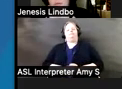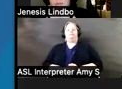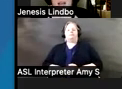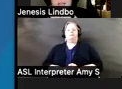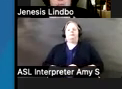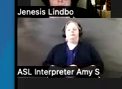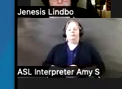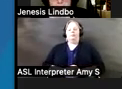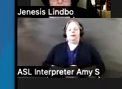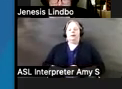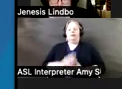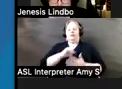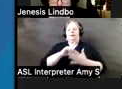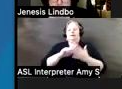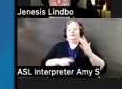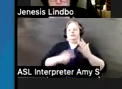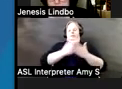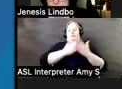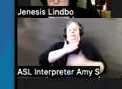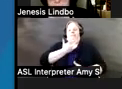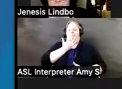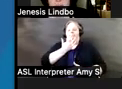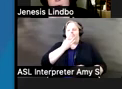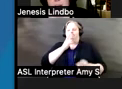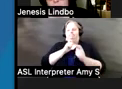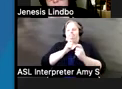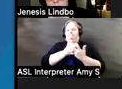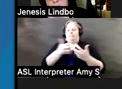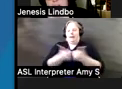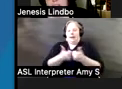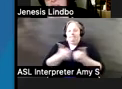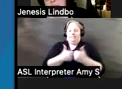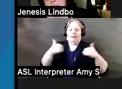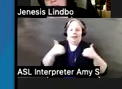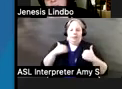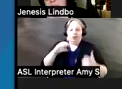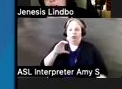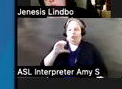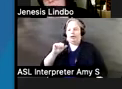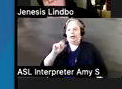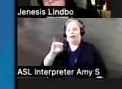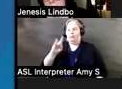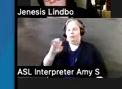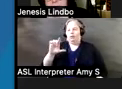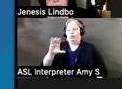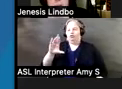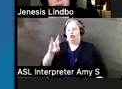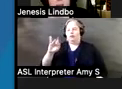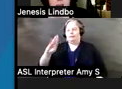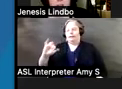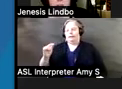These are some of my favorite adapted games. So Animal Crossing, it's easier to navigate